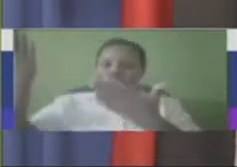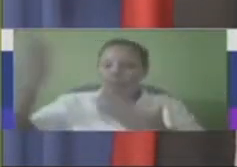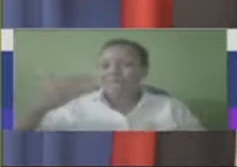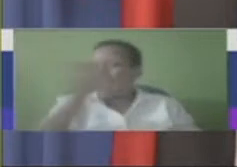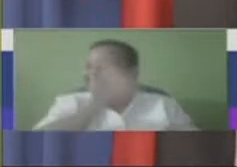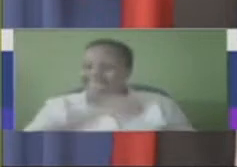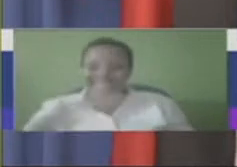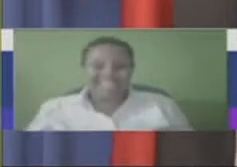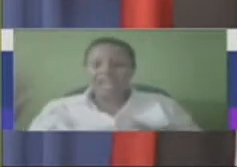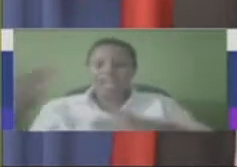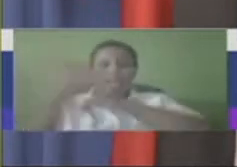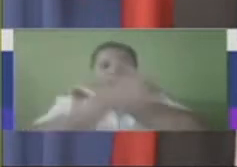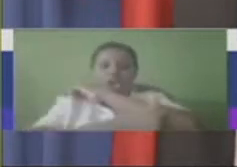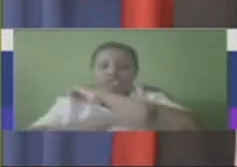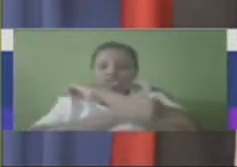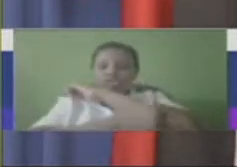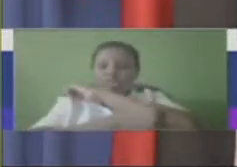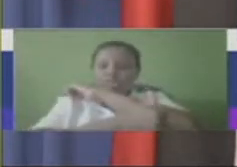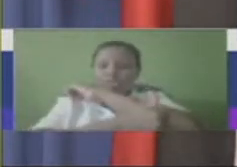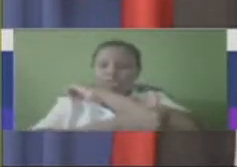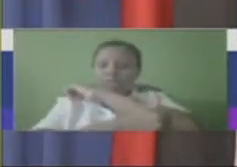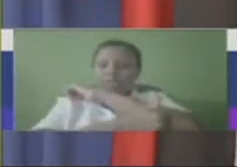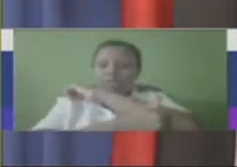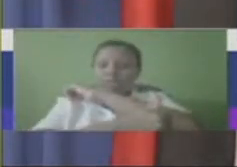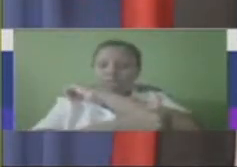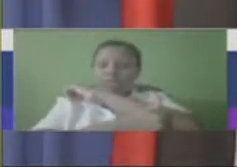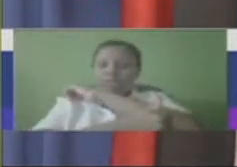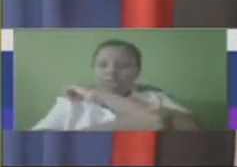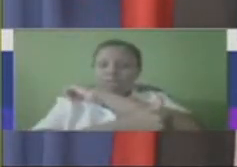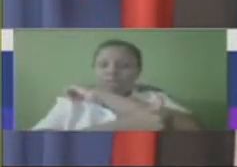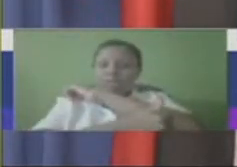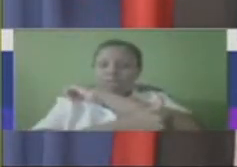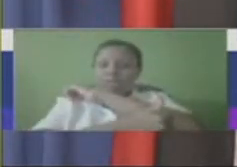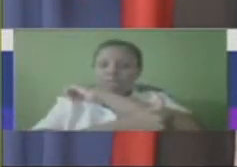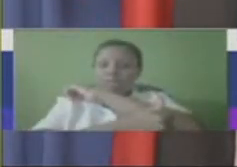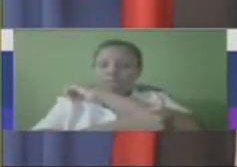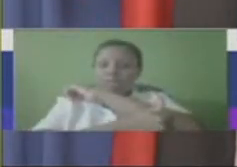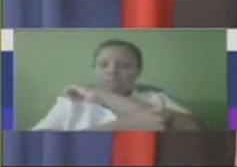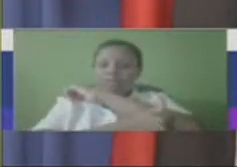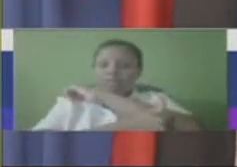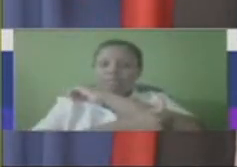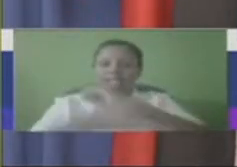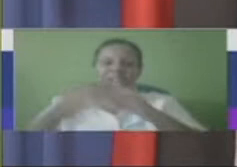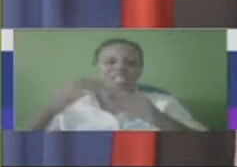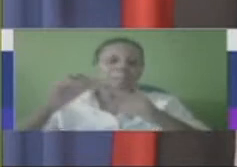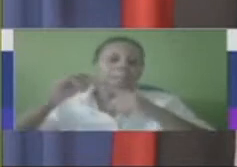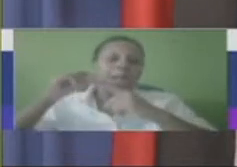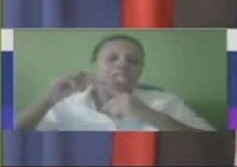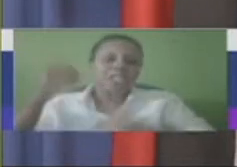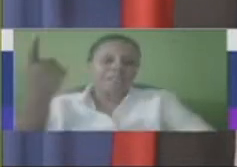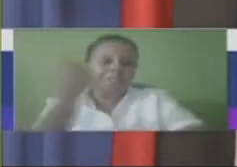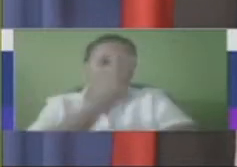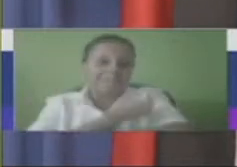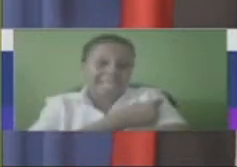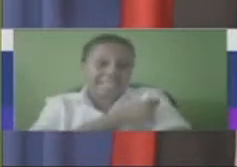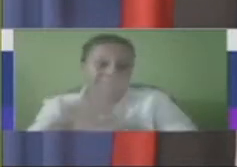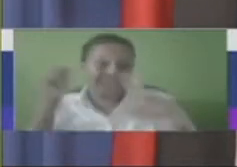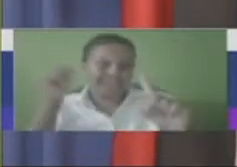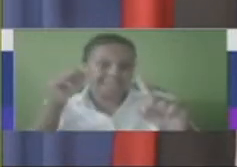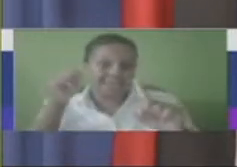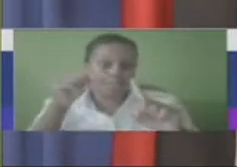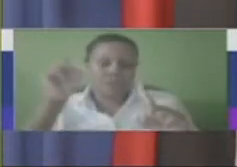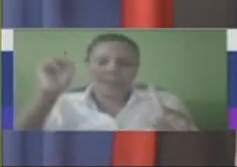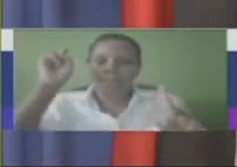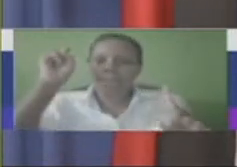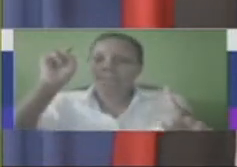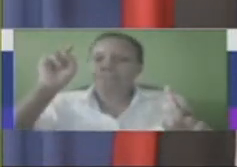vaccines, because over the years, vaccines have come into this country in a particular way, and we are particularly careful about it. So I want to warn